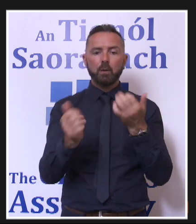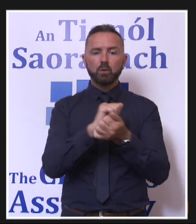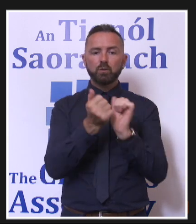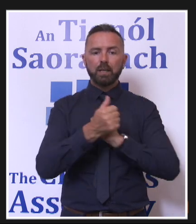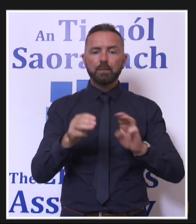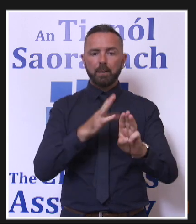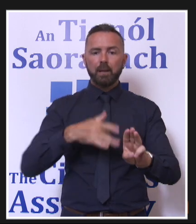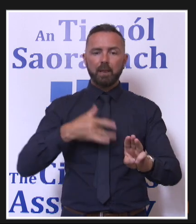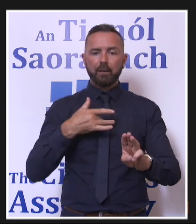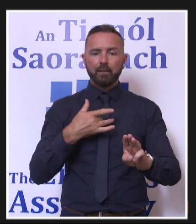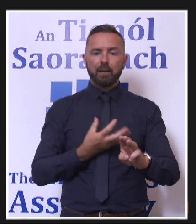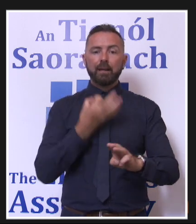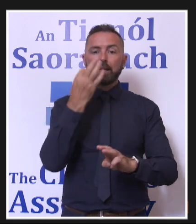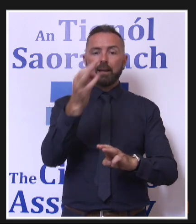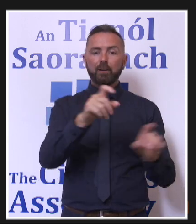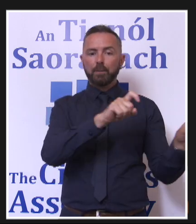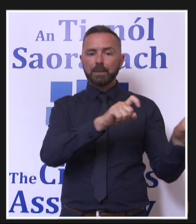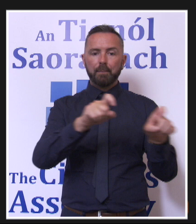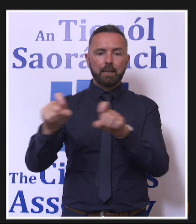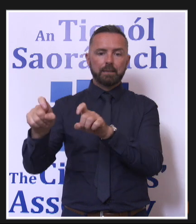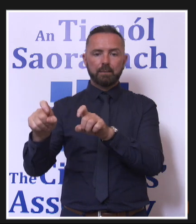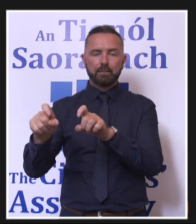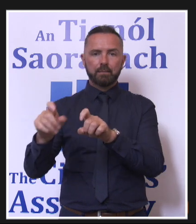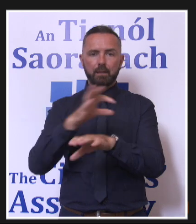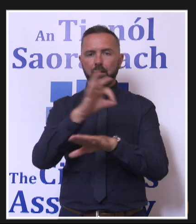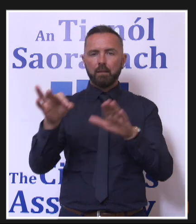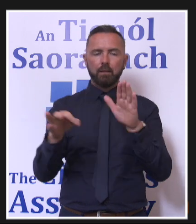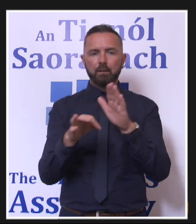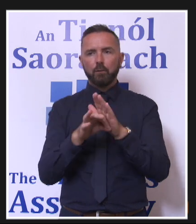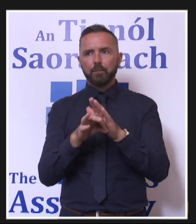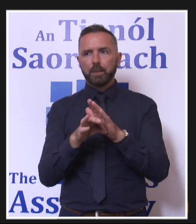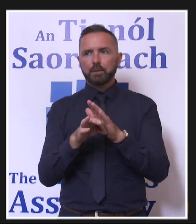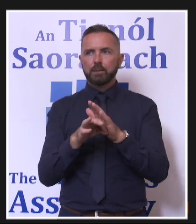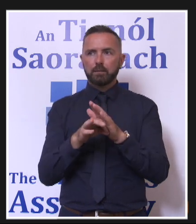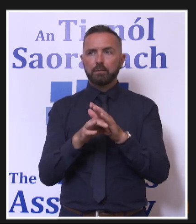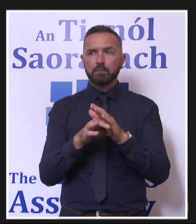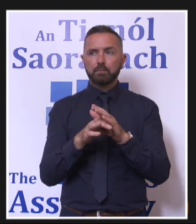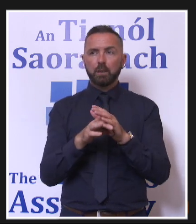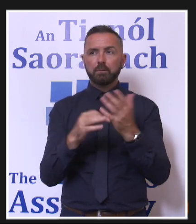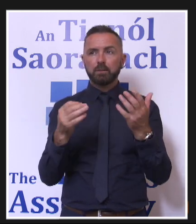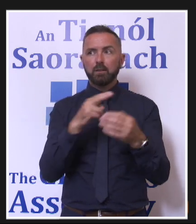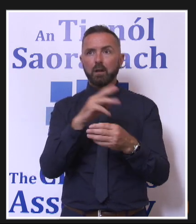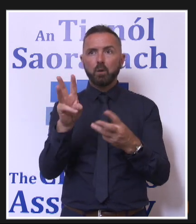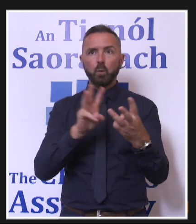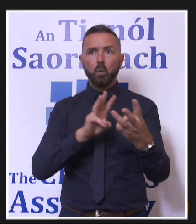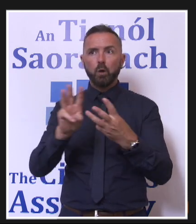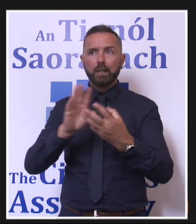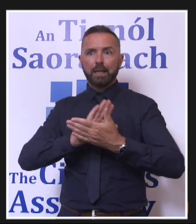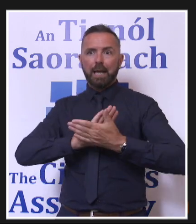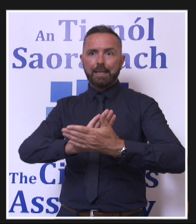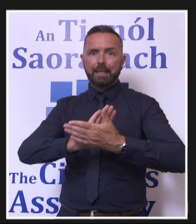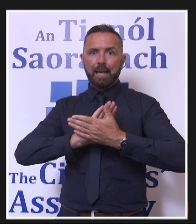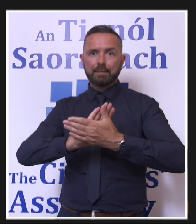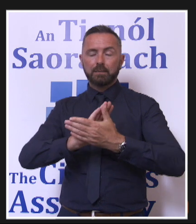stability. And truthfully, the government haven't really, normally they are working against us. On this, they haven't, to be fair. They